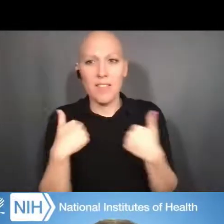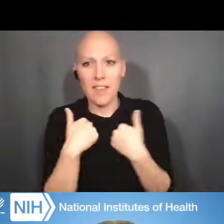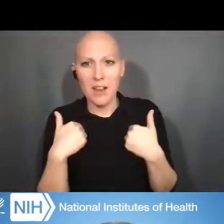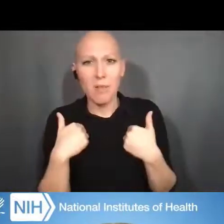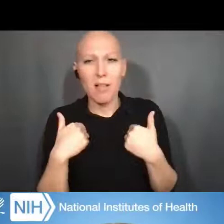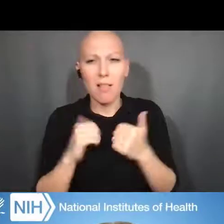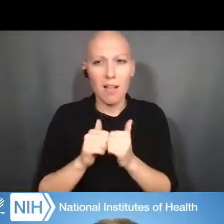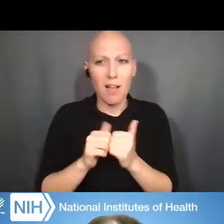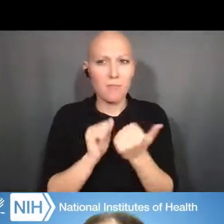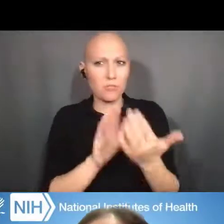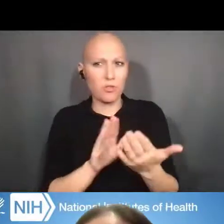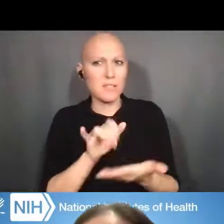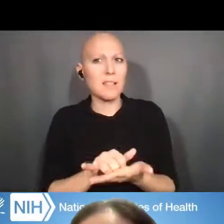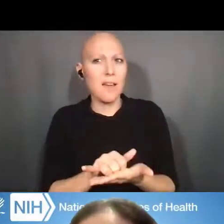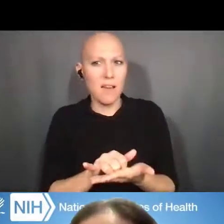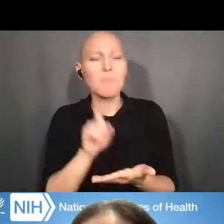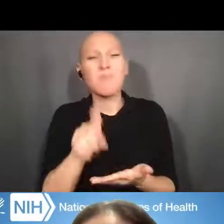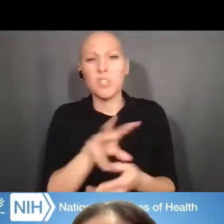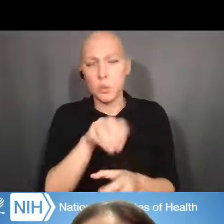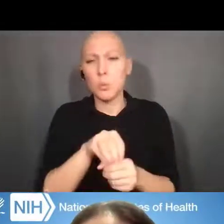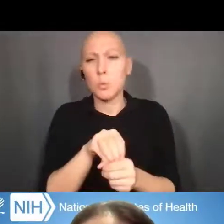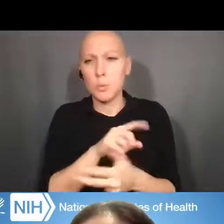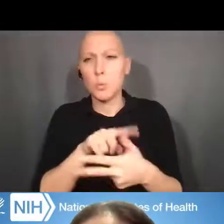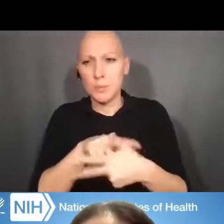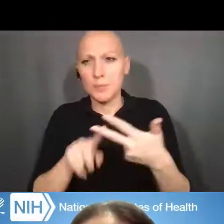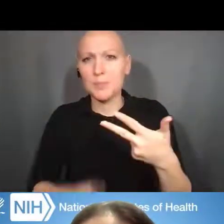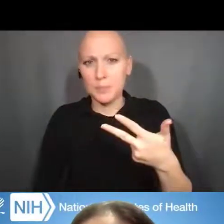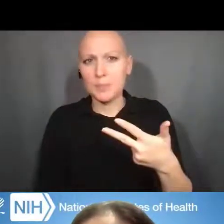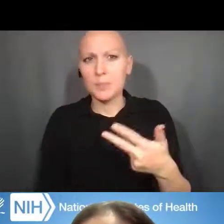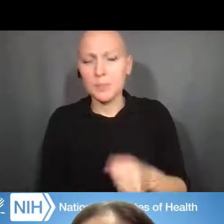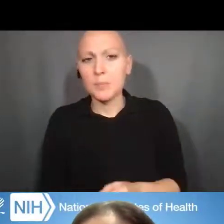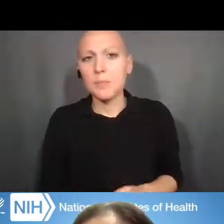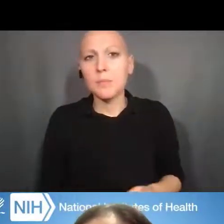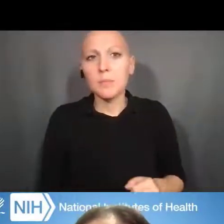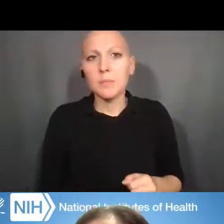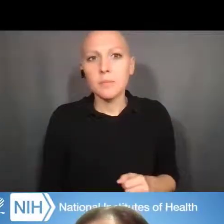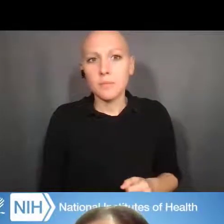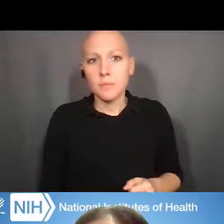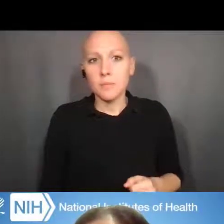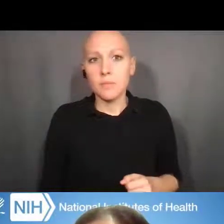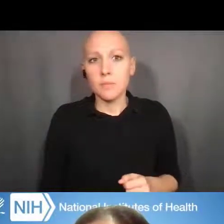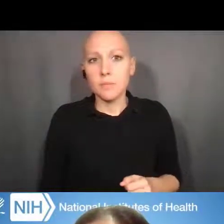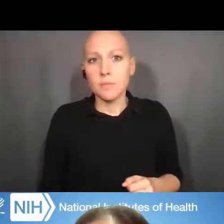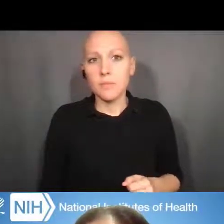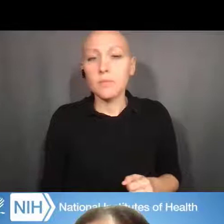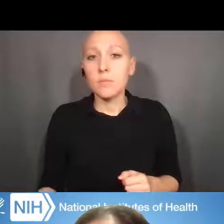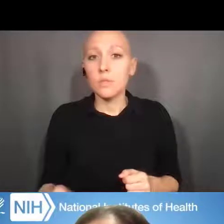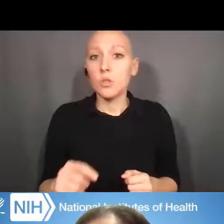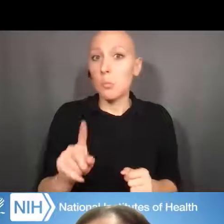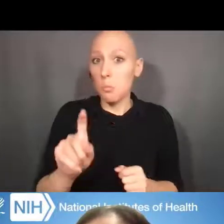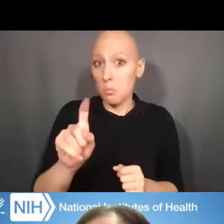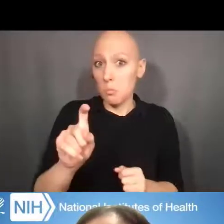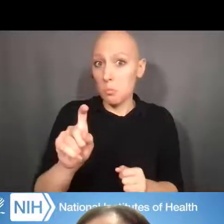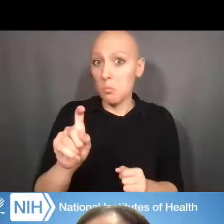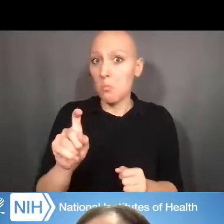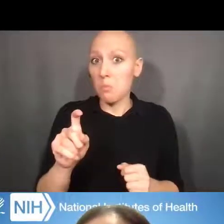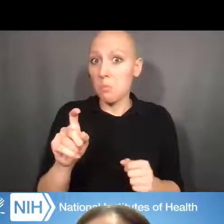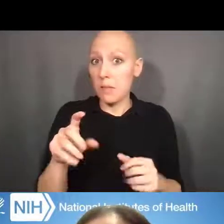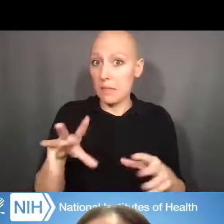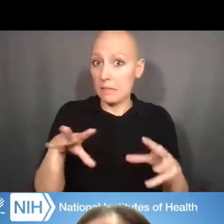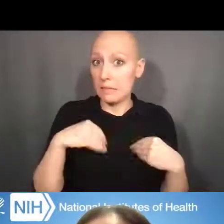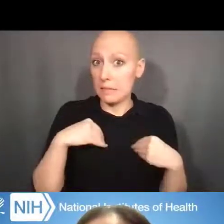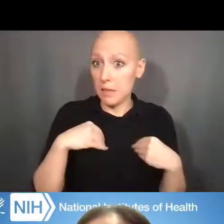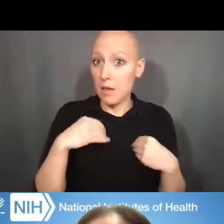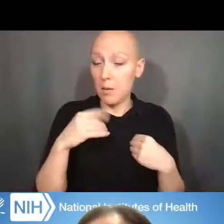So based on what I've just explained to you with regards to a VAS, if a PI was